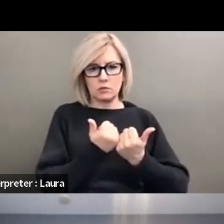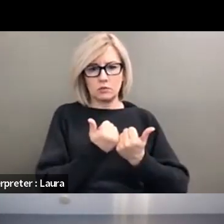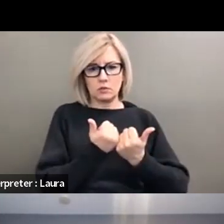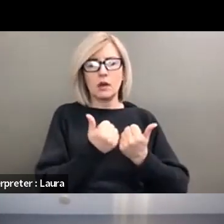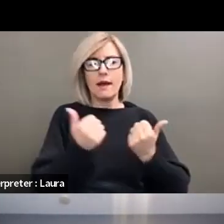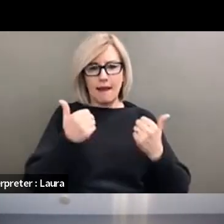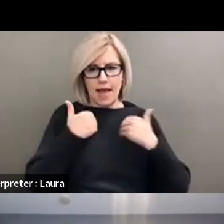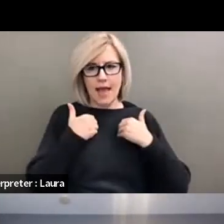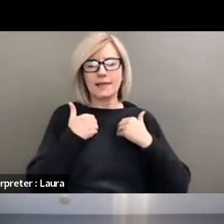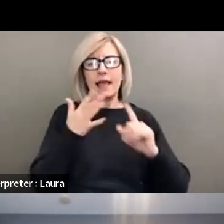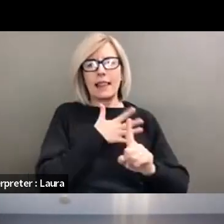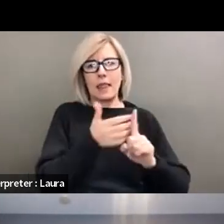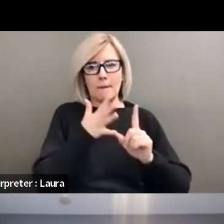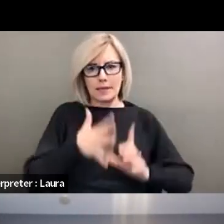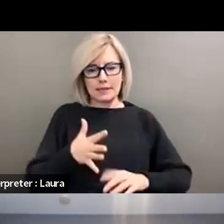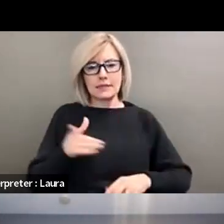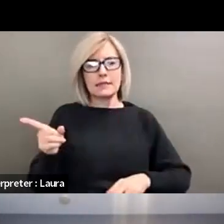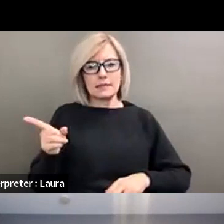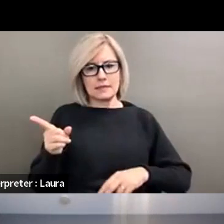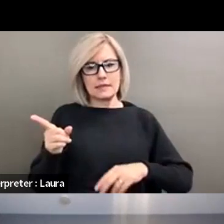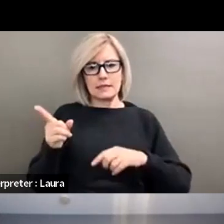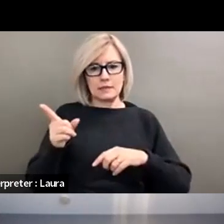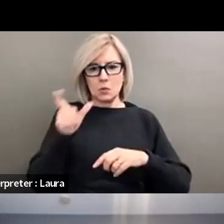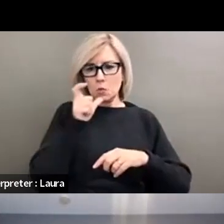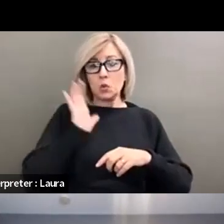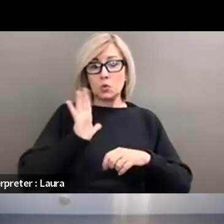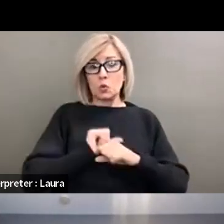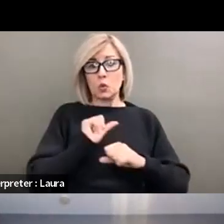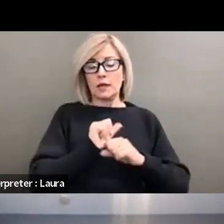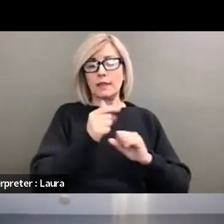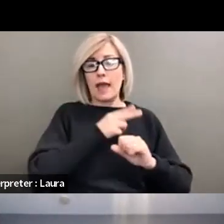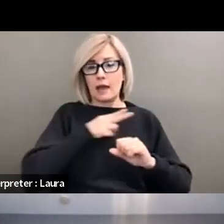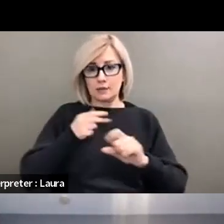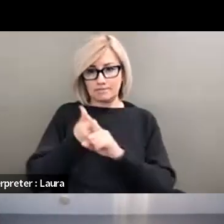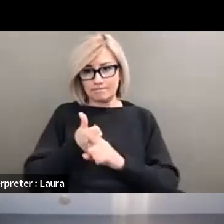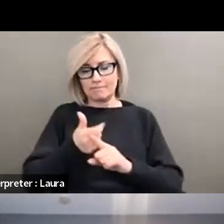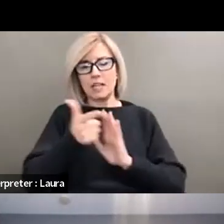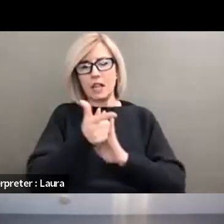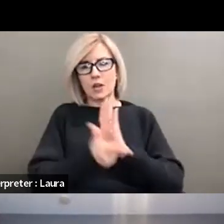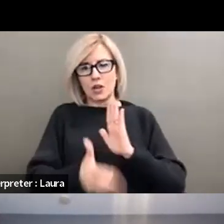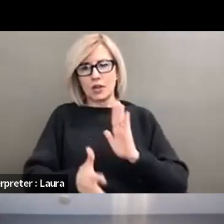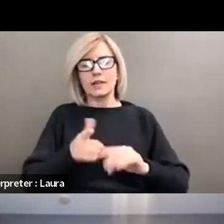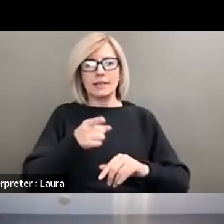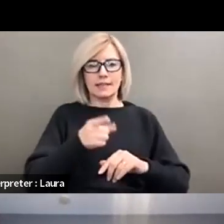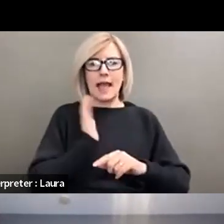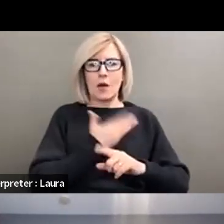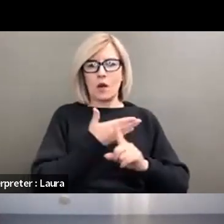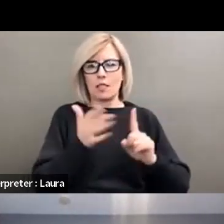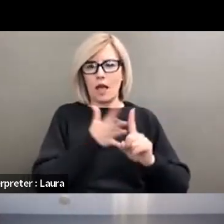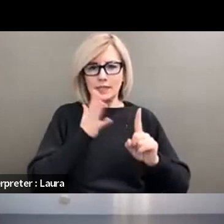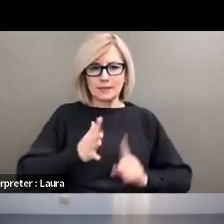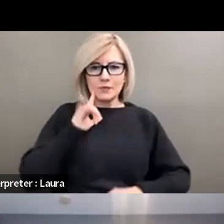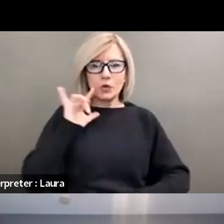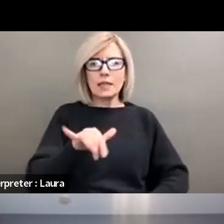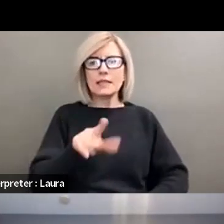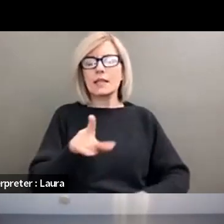does have a lobbyist, and it's who used to serve in the House. He is an attorney, and he is our lobbyist for this. And he could